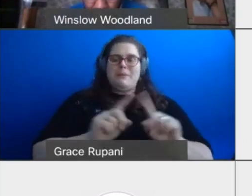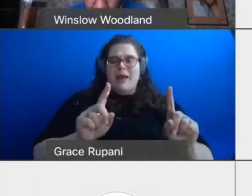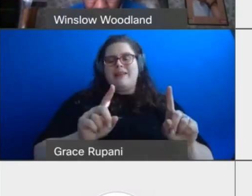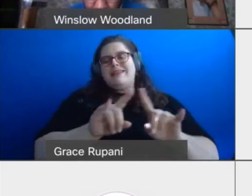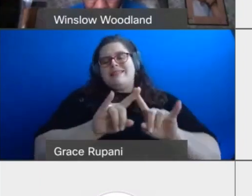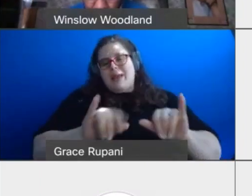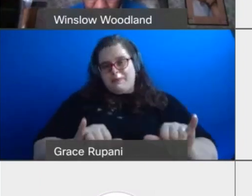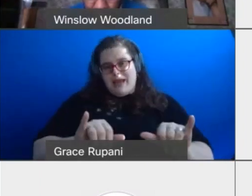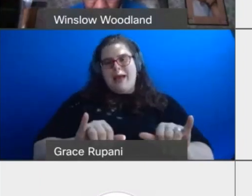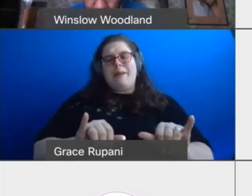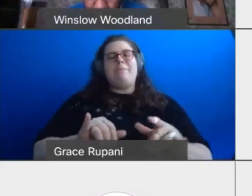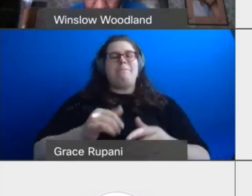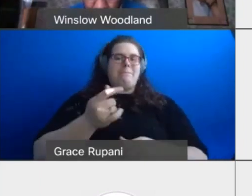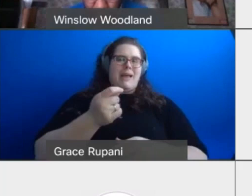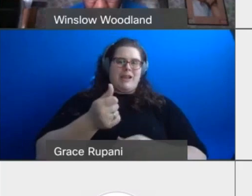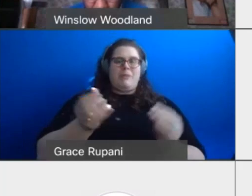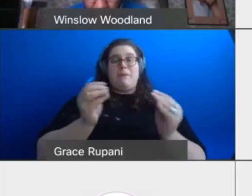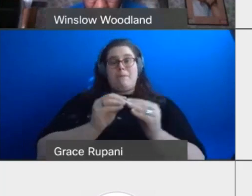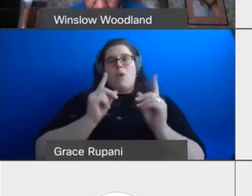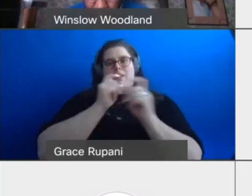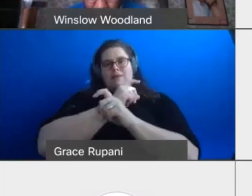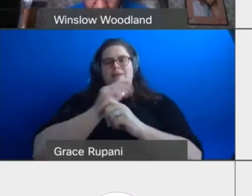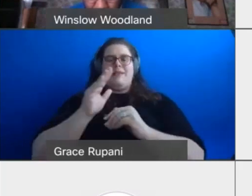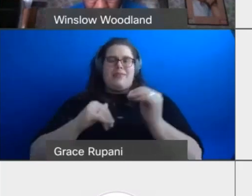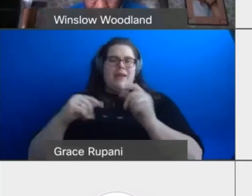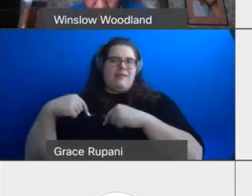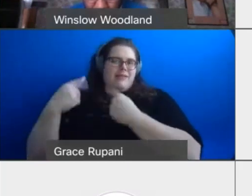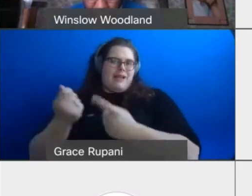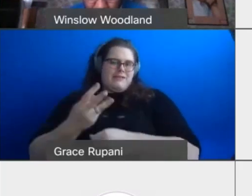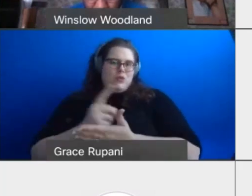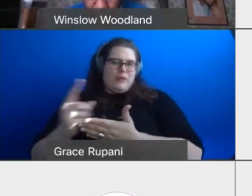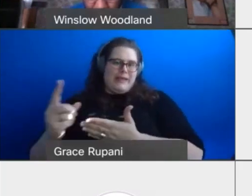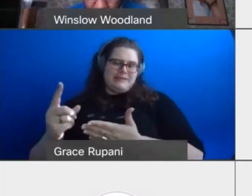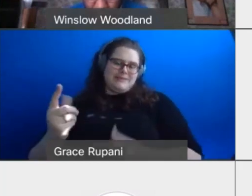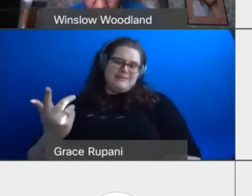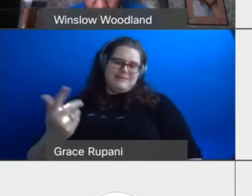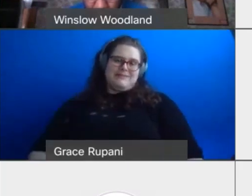heavier lift than what was done in the last couple of weeks regarding people in ICFs and ResHabs.